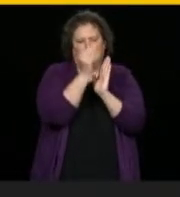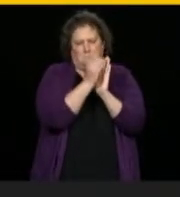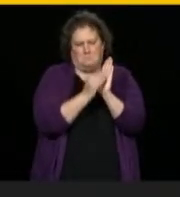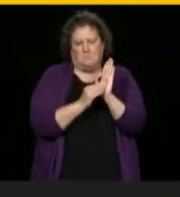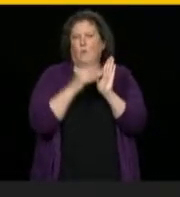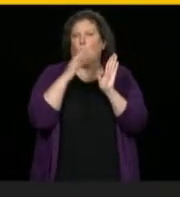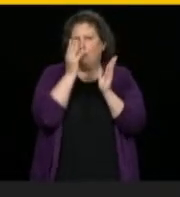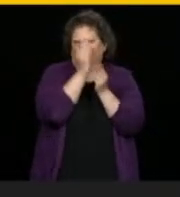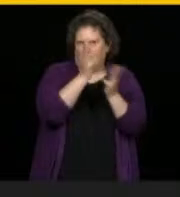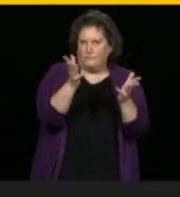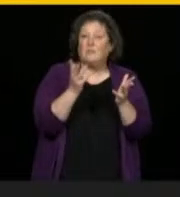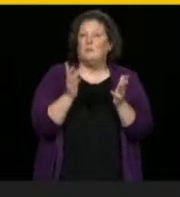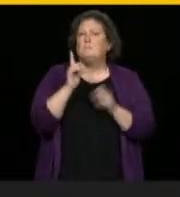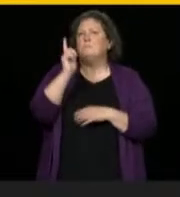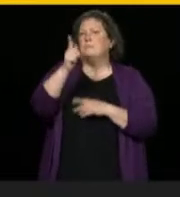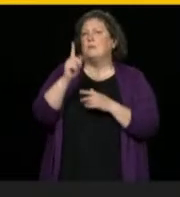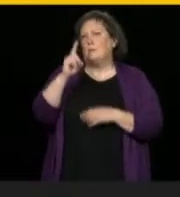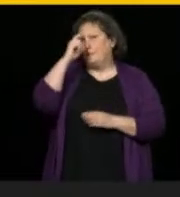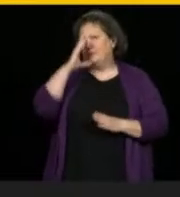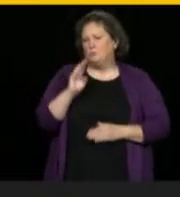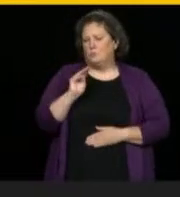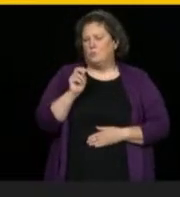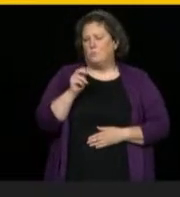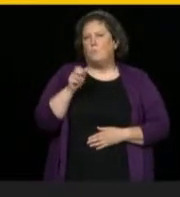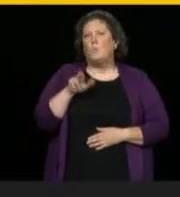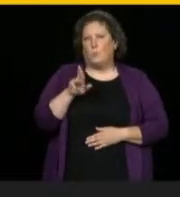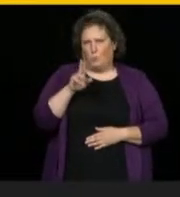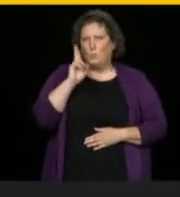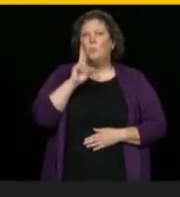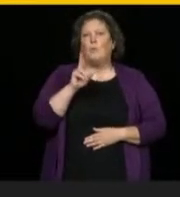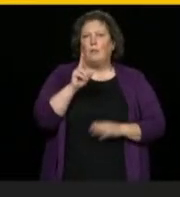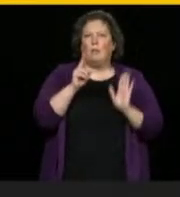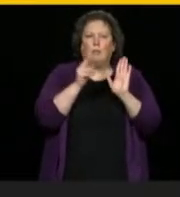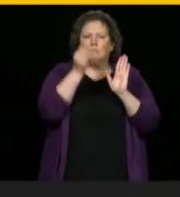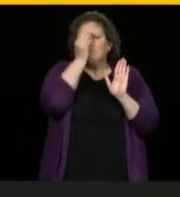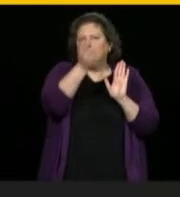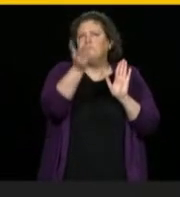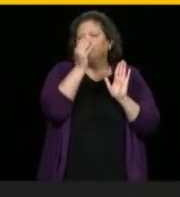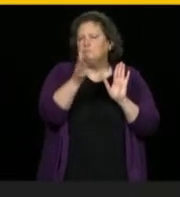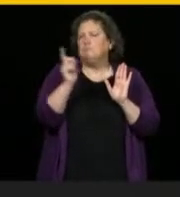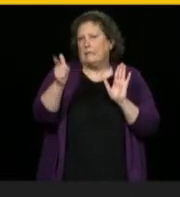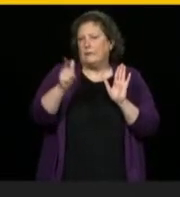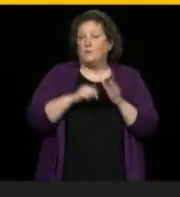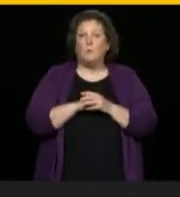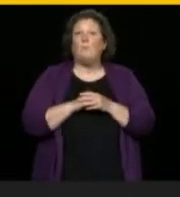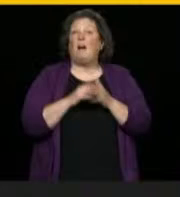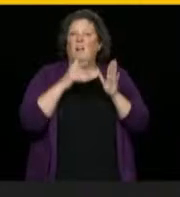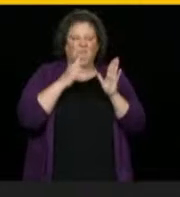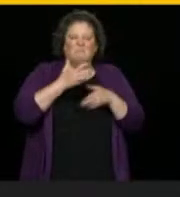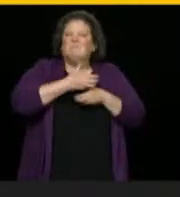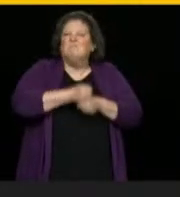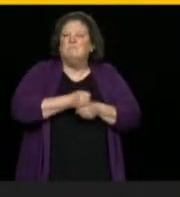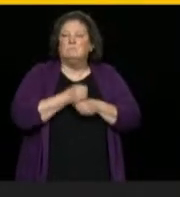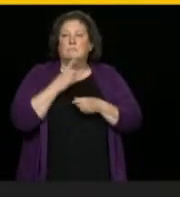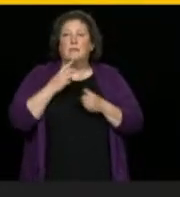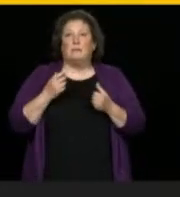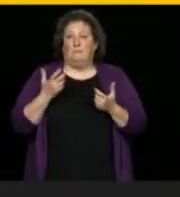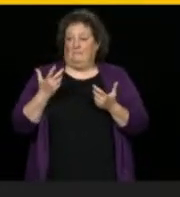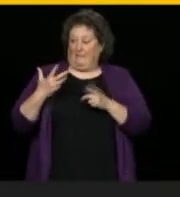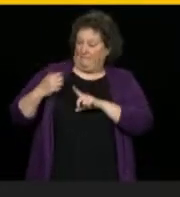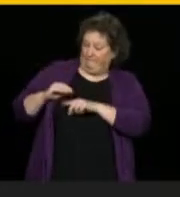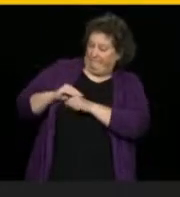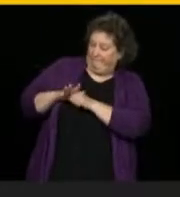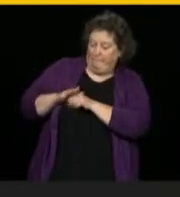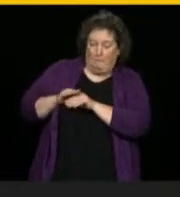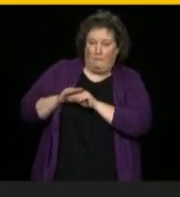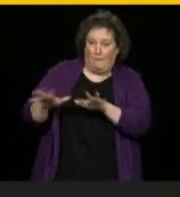need to remember. When the pandemic hit, a lot of people lost their jobs overnight. They did